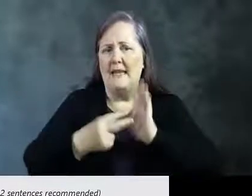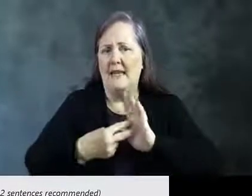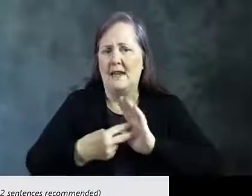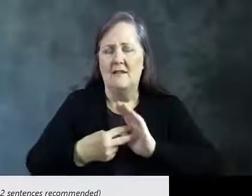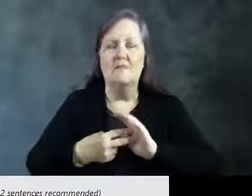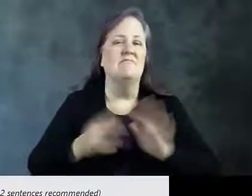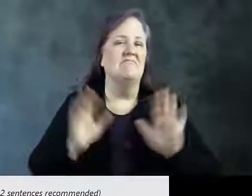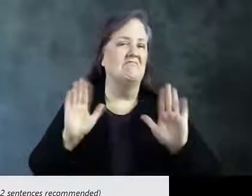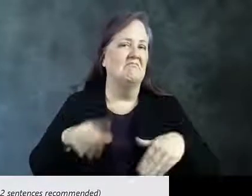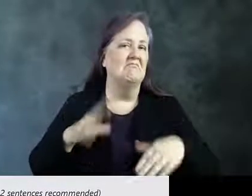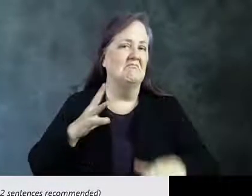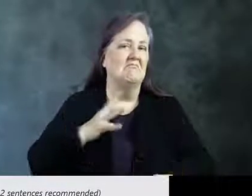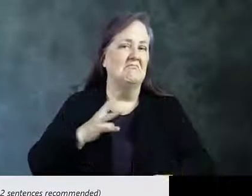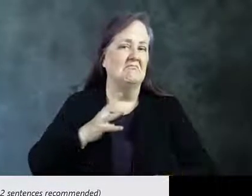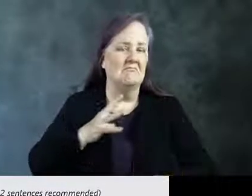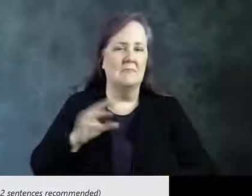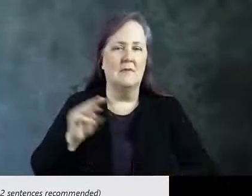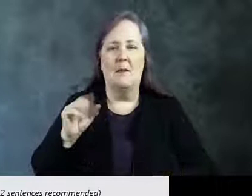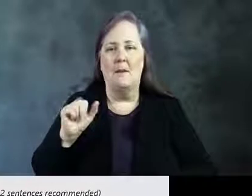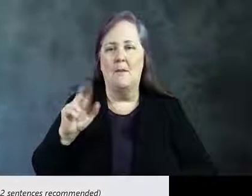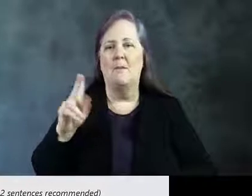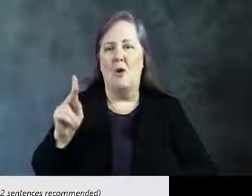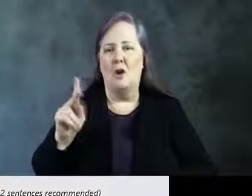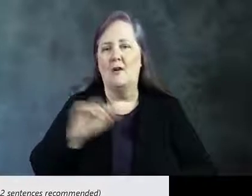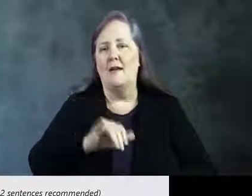be okay to hit mark as decorative,